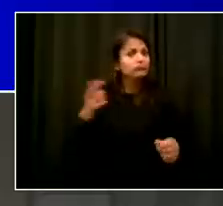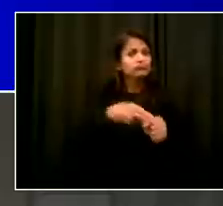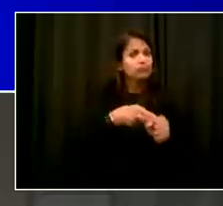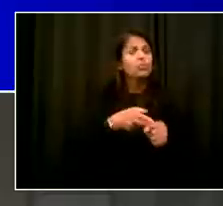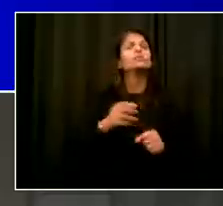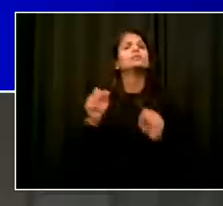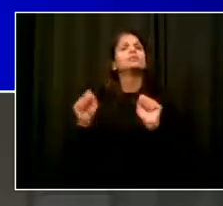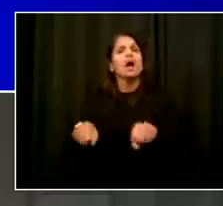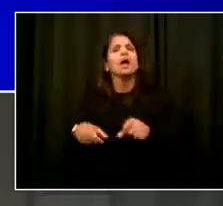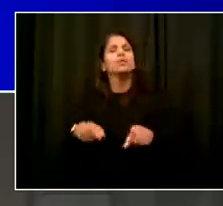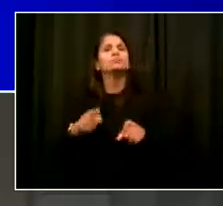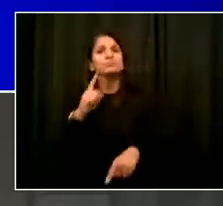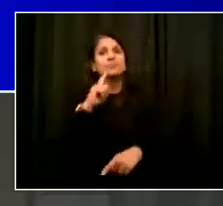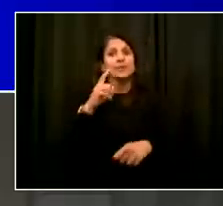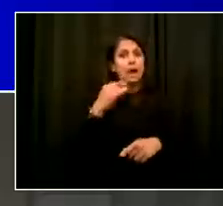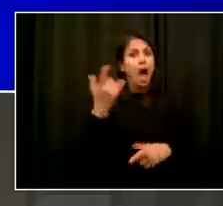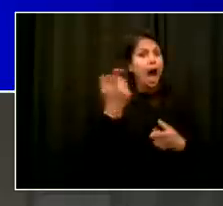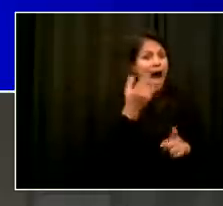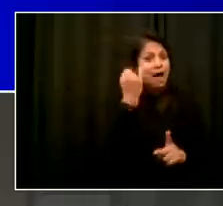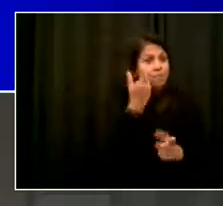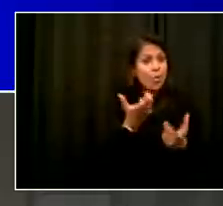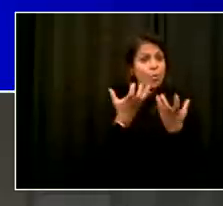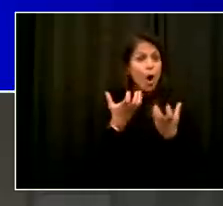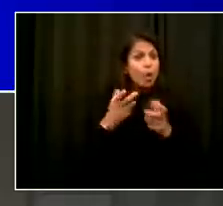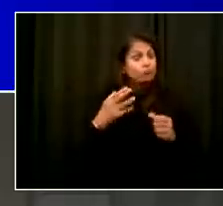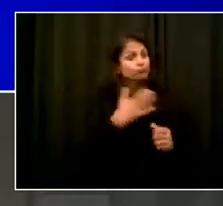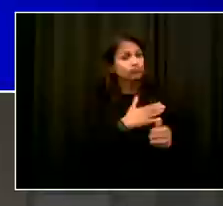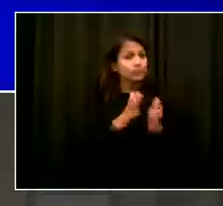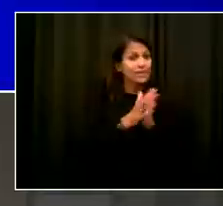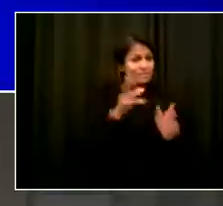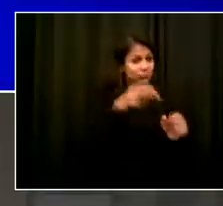NYBC, NewYorkBloodCenter.org,